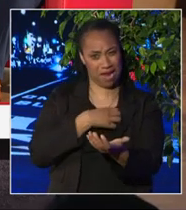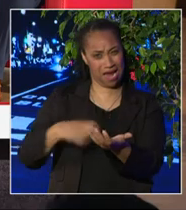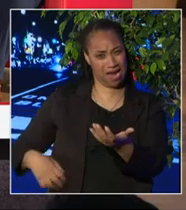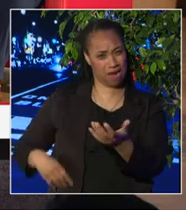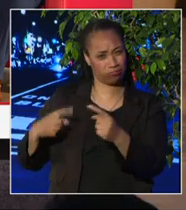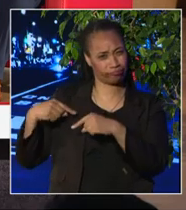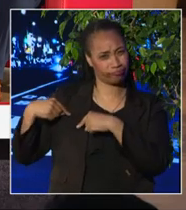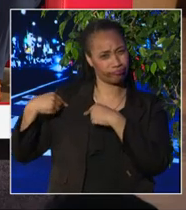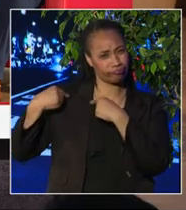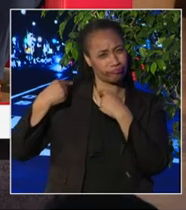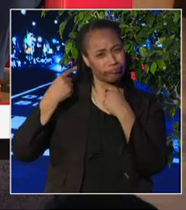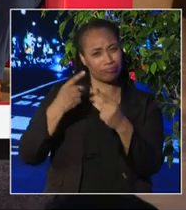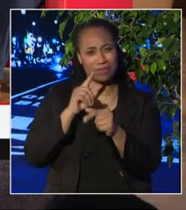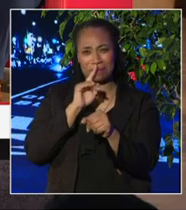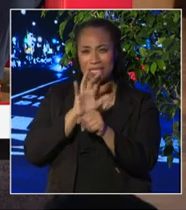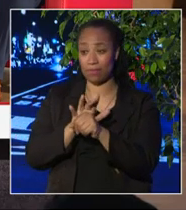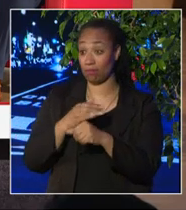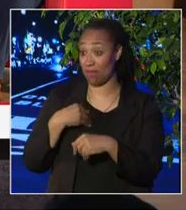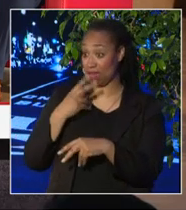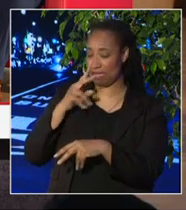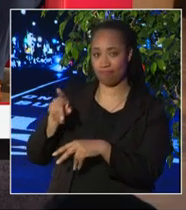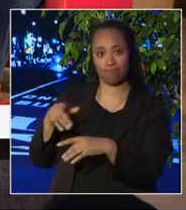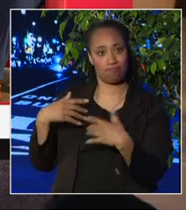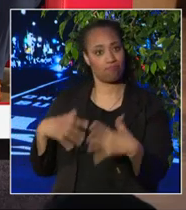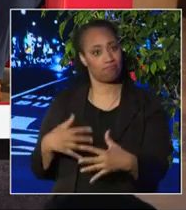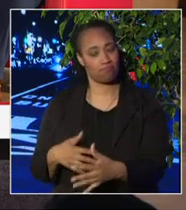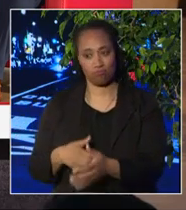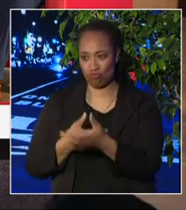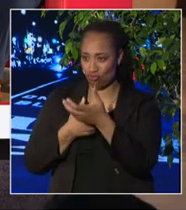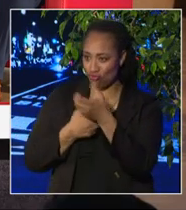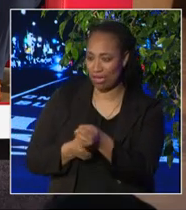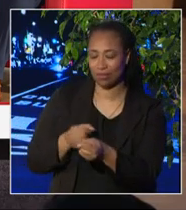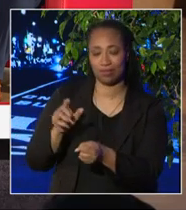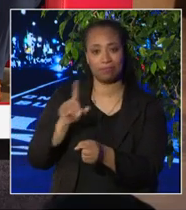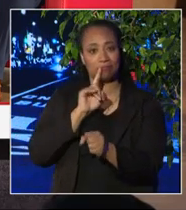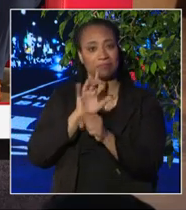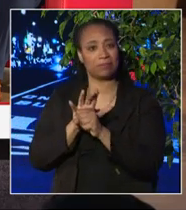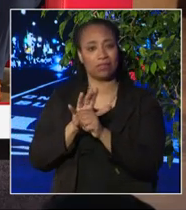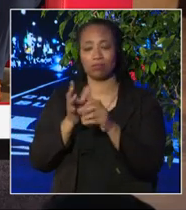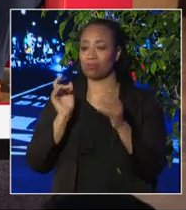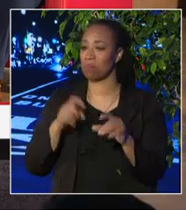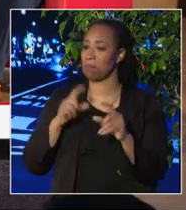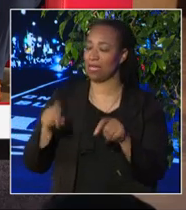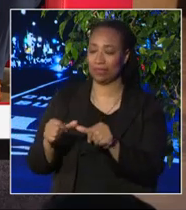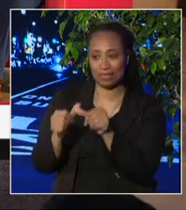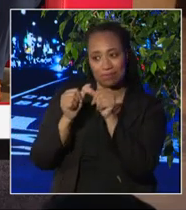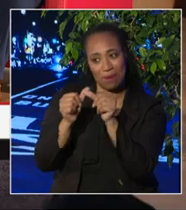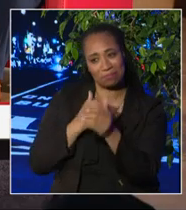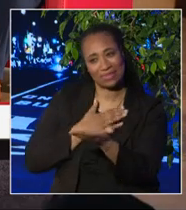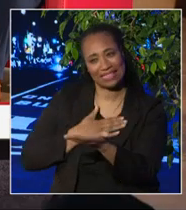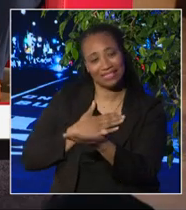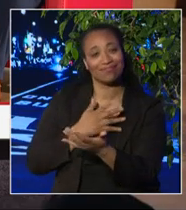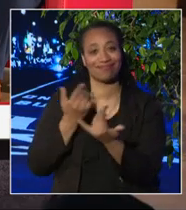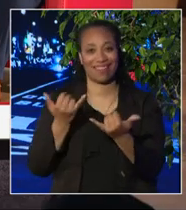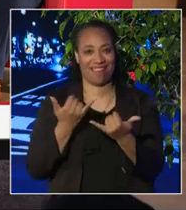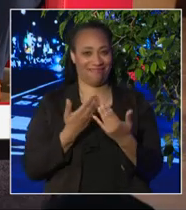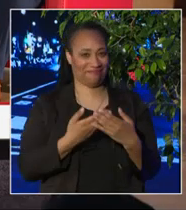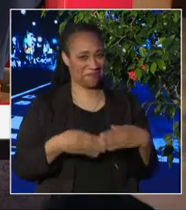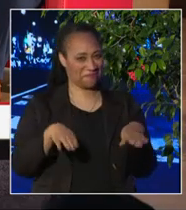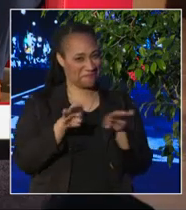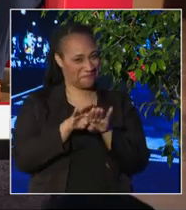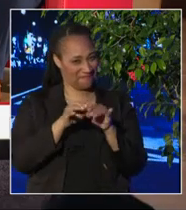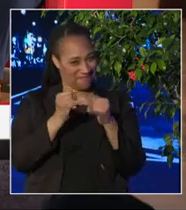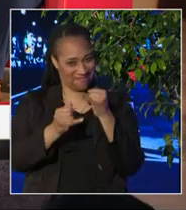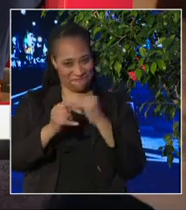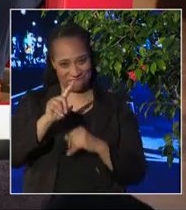forward. So we appreciate the efforts that you're doing. I'd love to close on just one thought, as we're thinking about the state of downtown. And, this is a day where our report